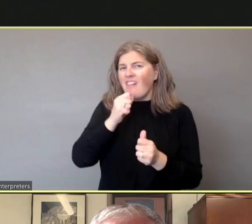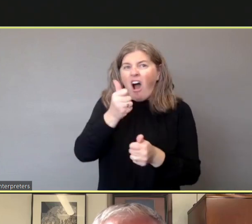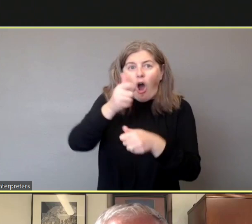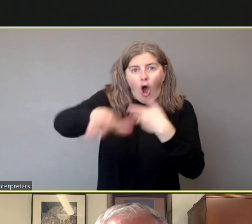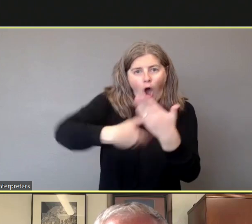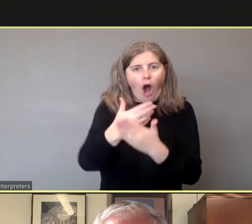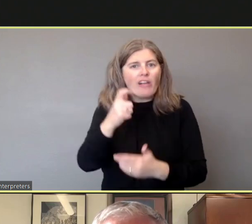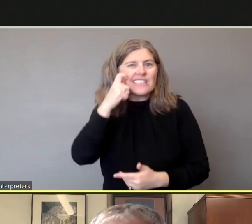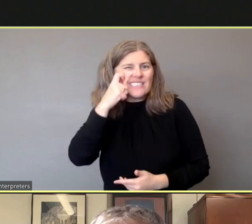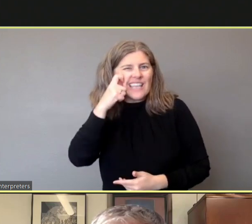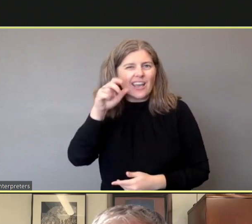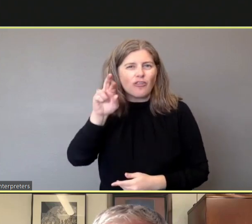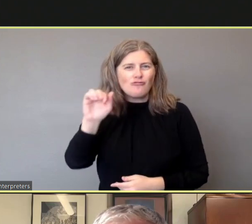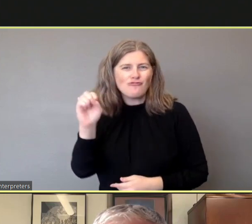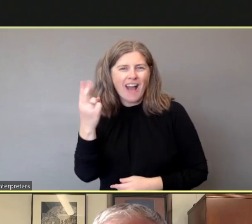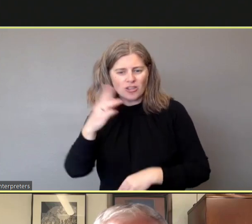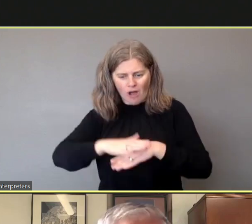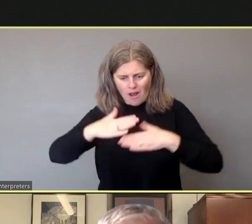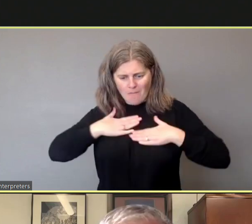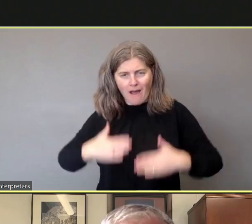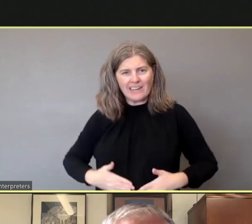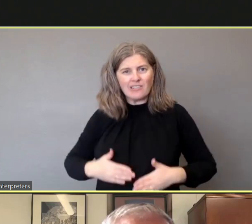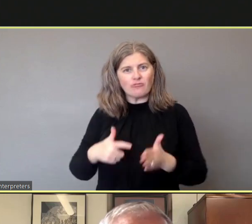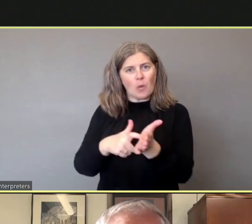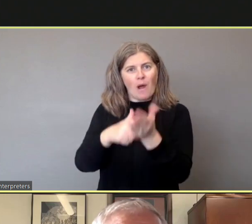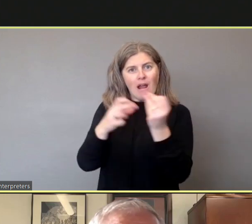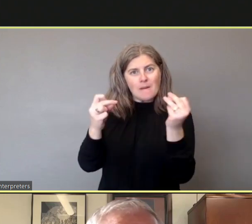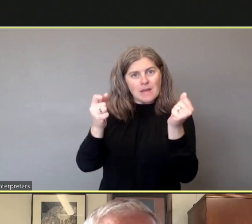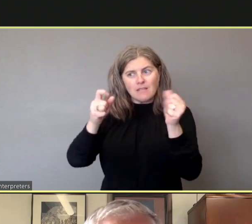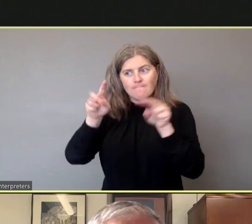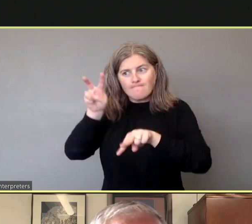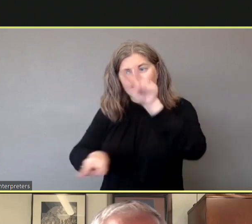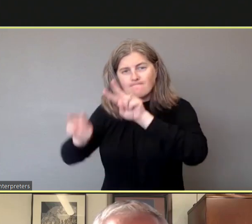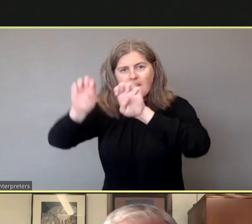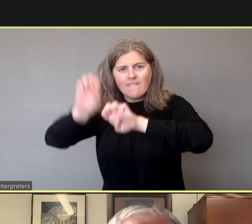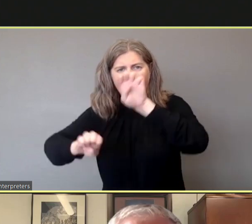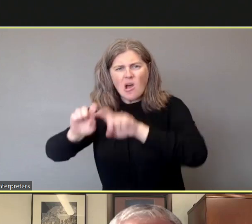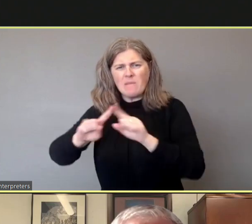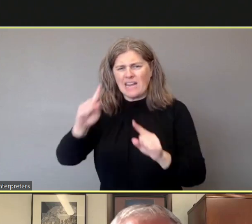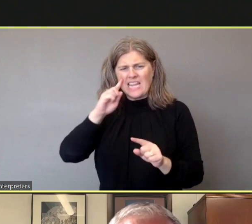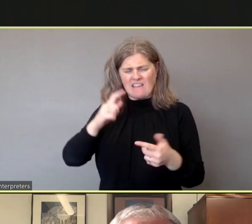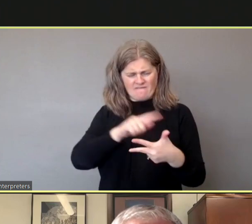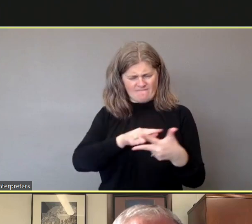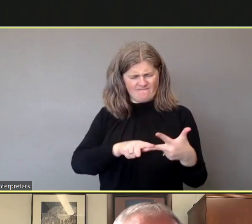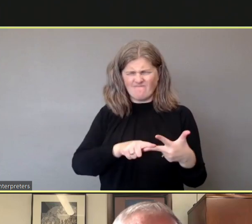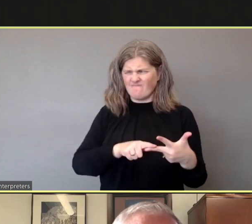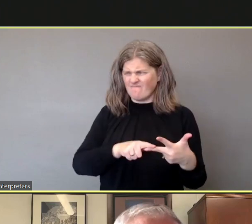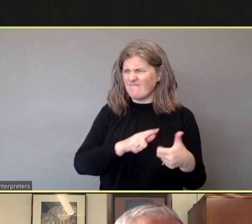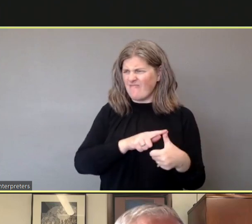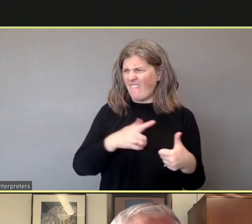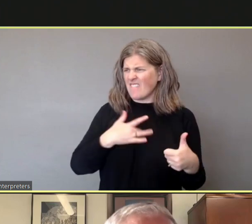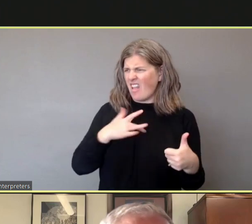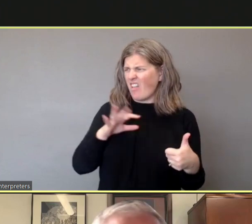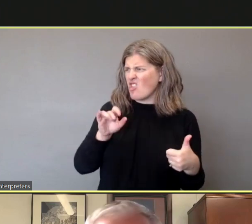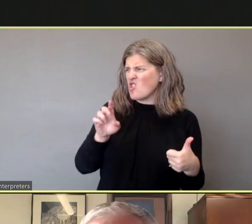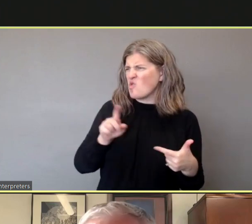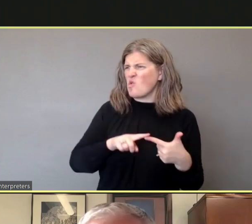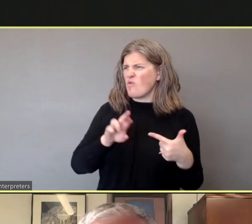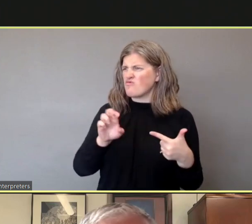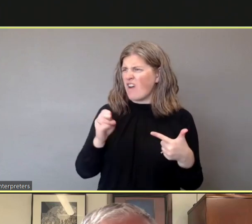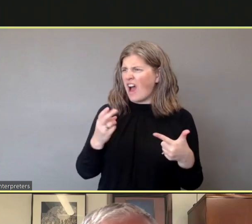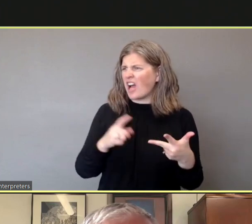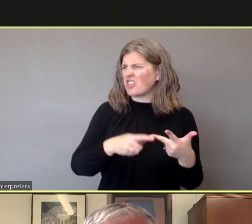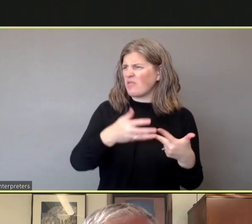on a body needs an immediate evaluation, but if you fit into that flu and then rash, think